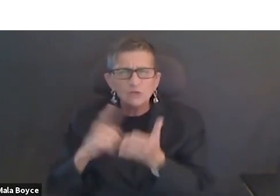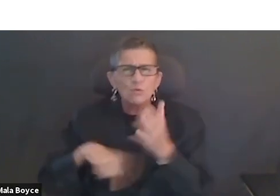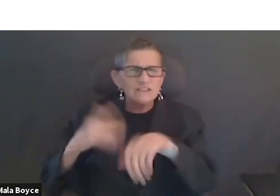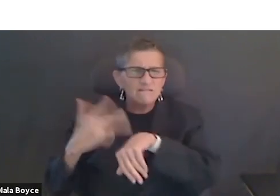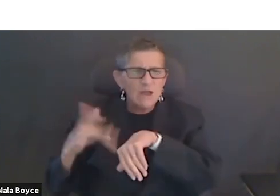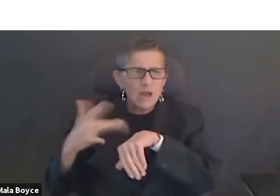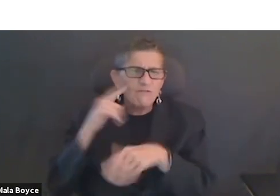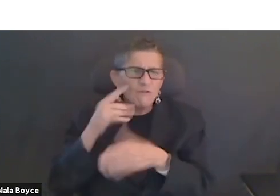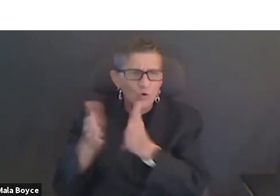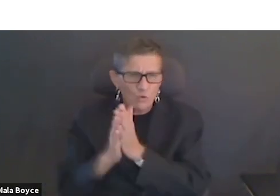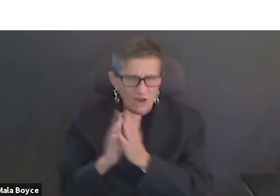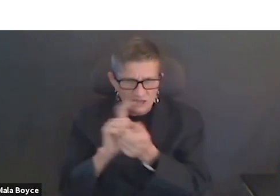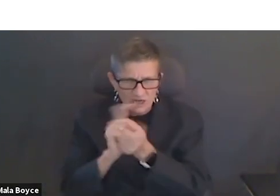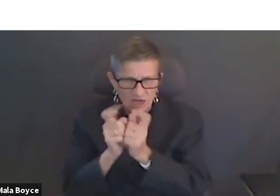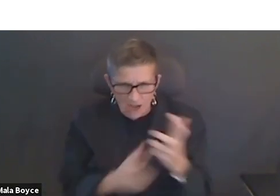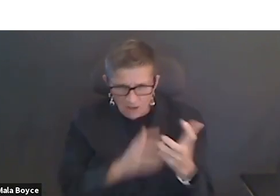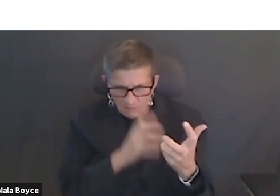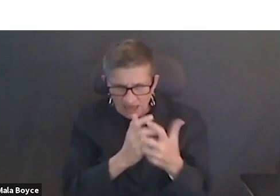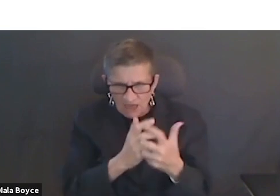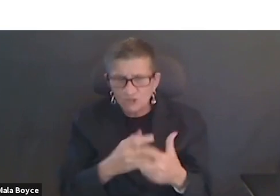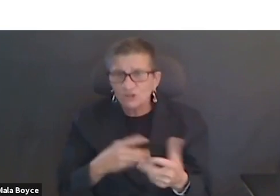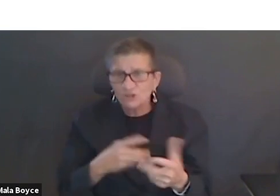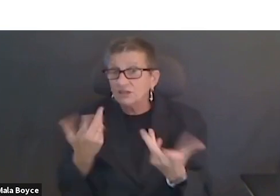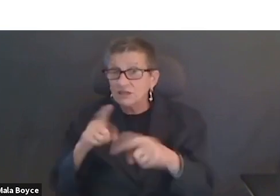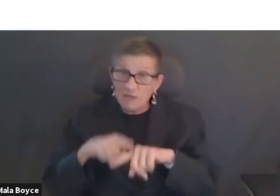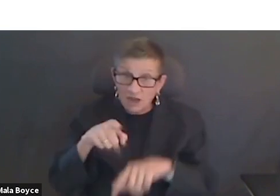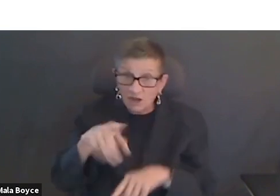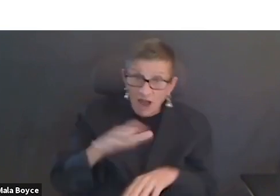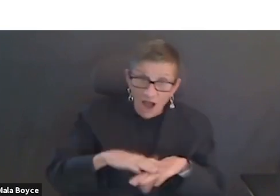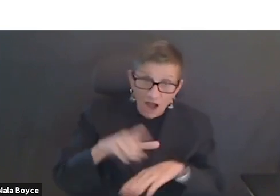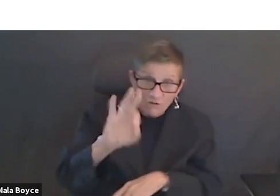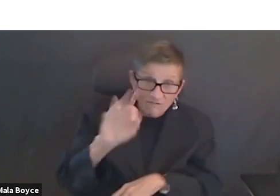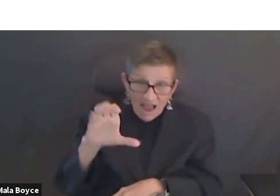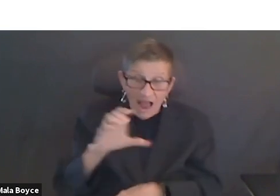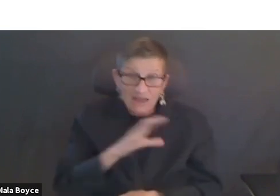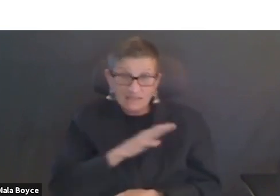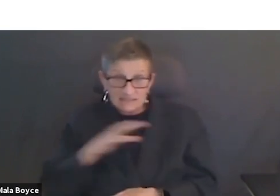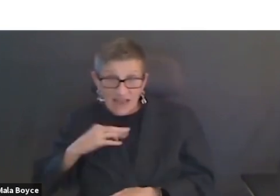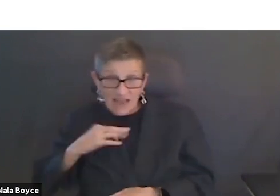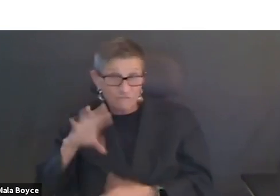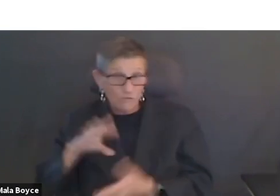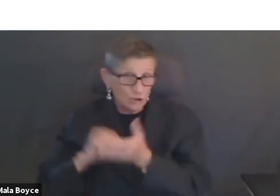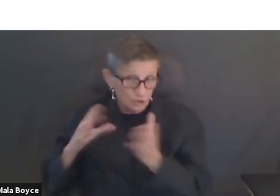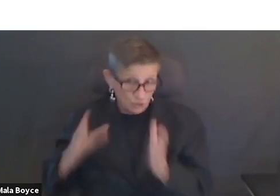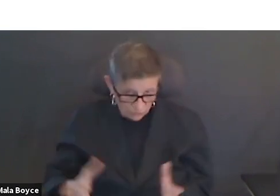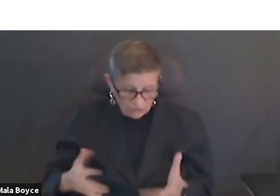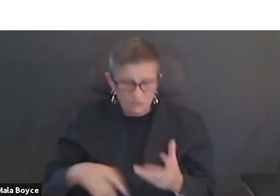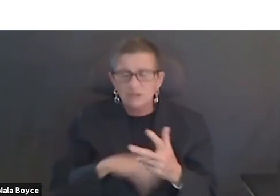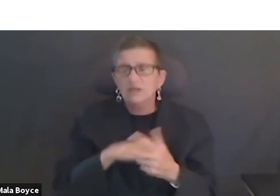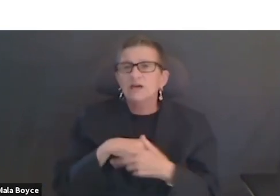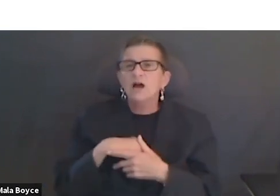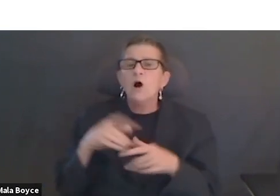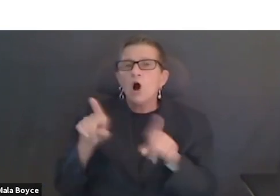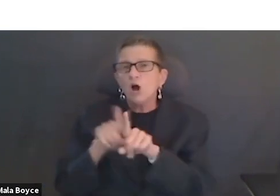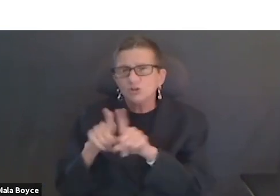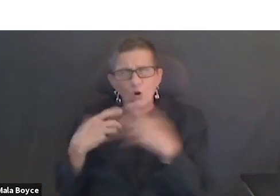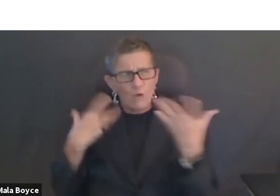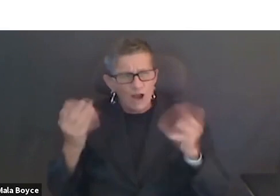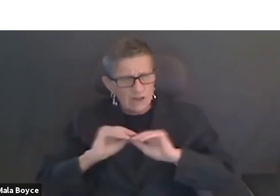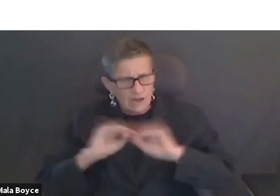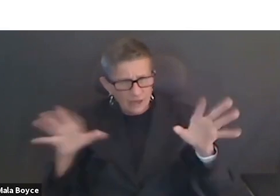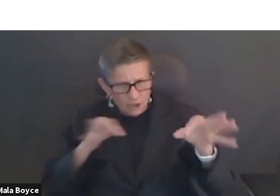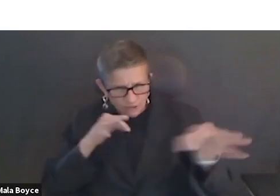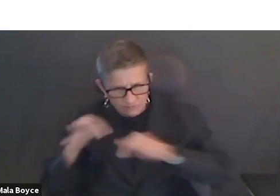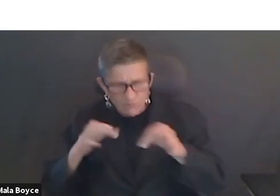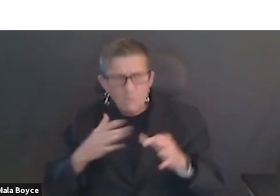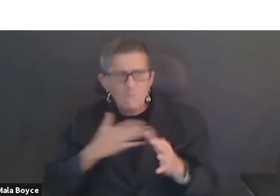accommodations, depending on whether you're a faculty member, a staff member, or a student. I also want to be very clear too about